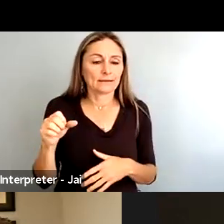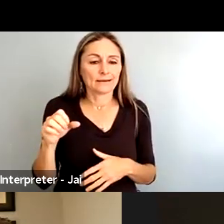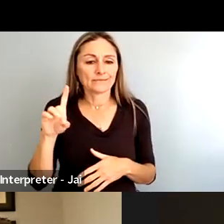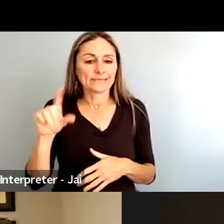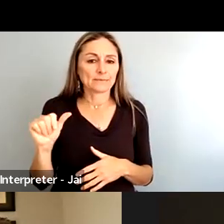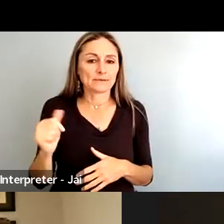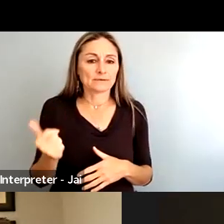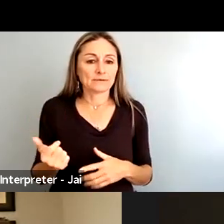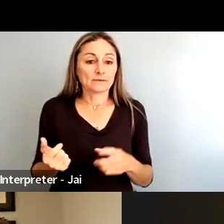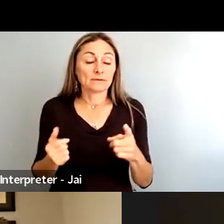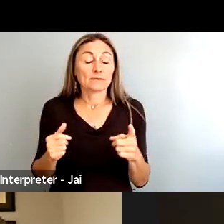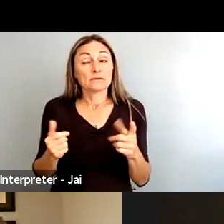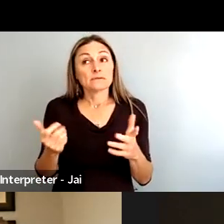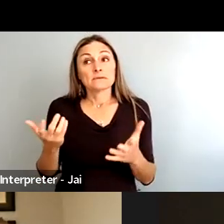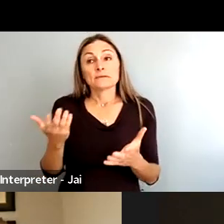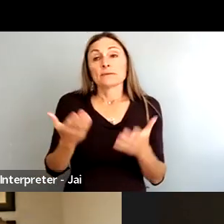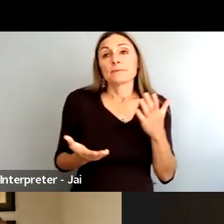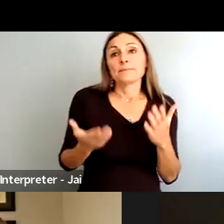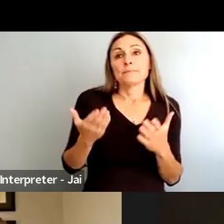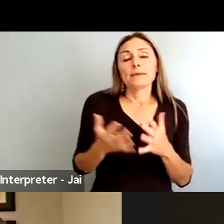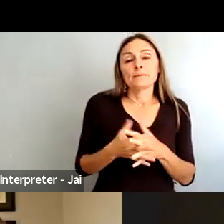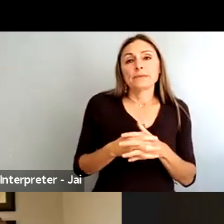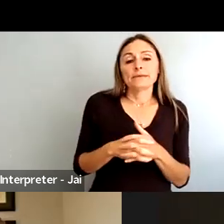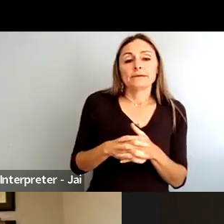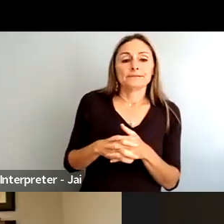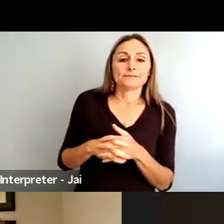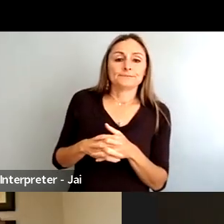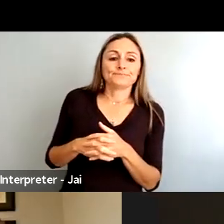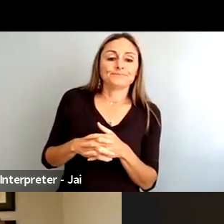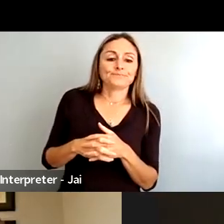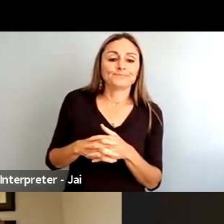Maybe one thing I would say is